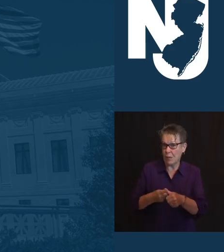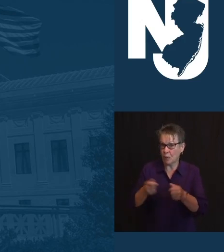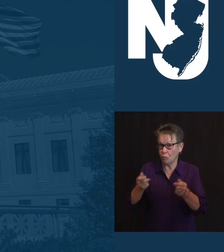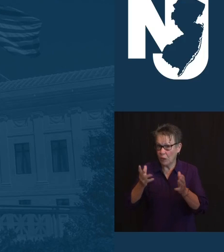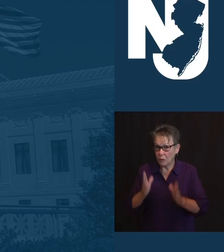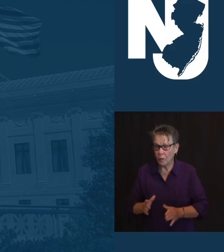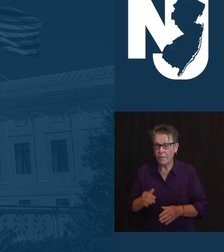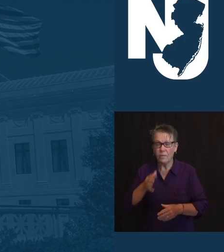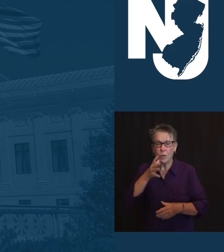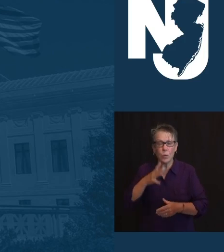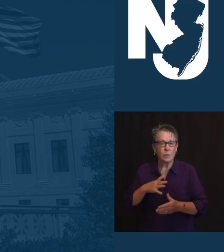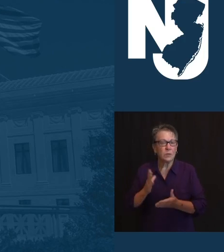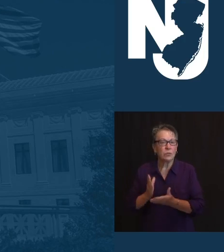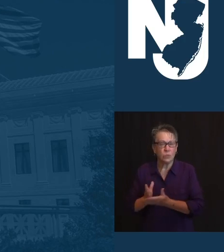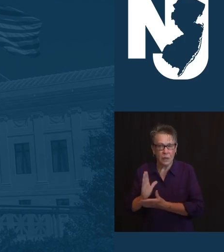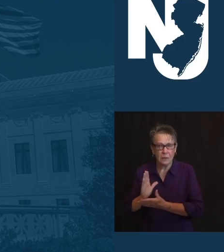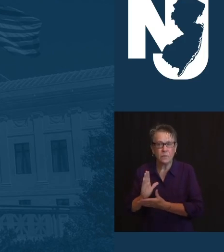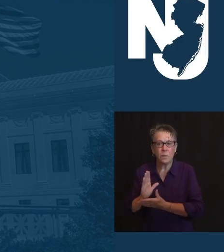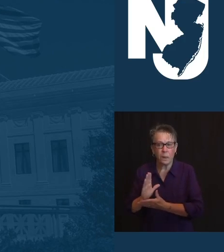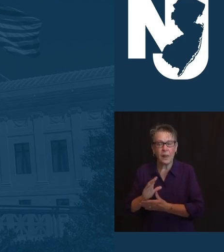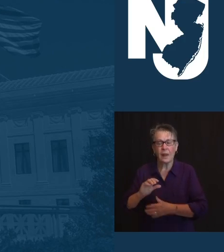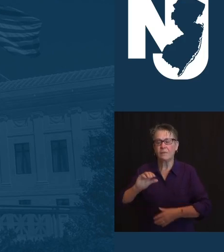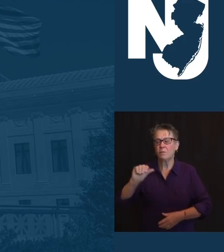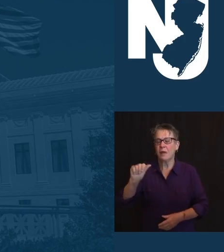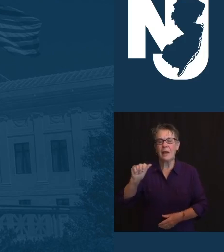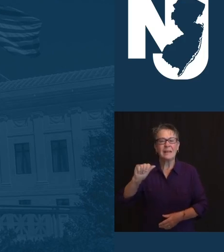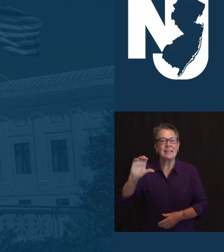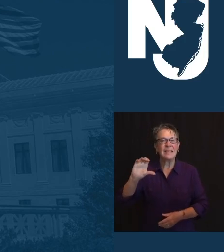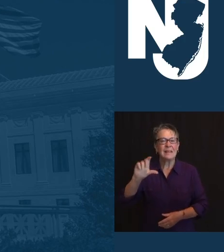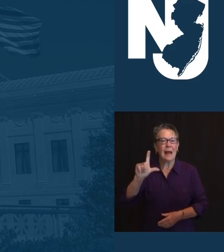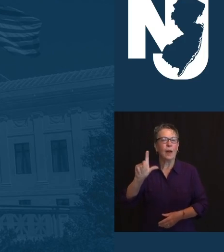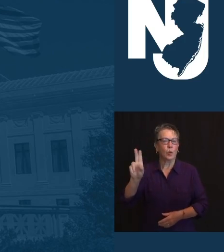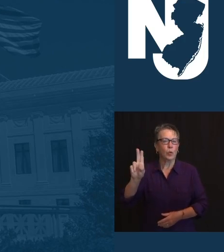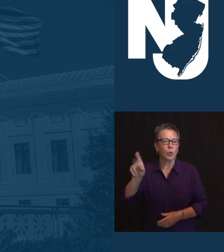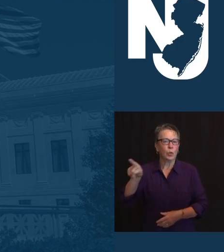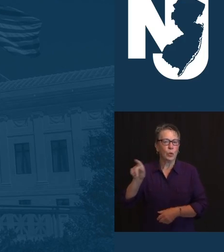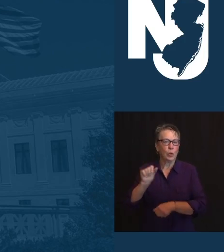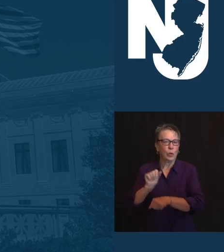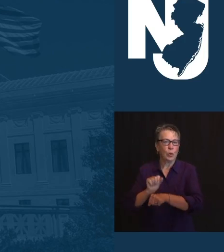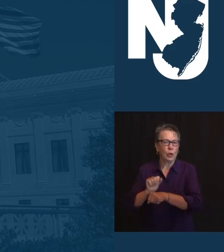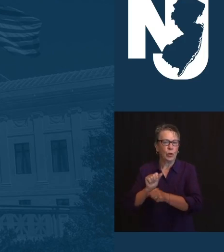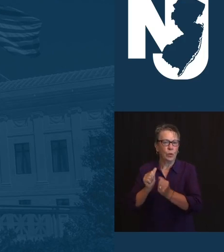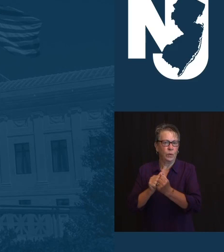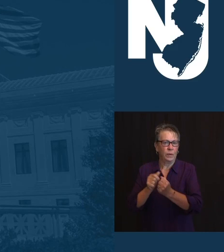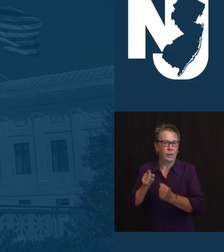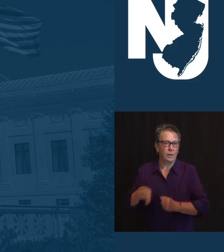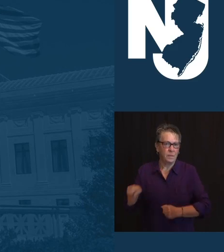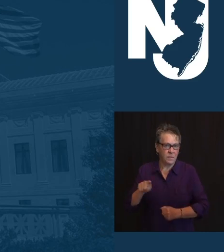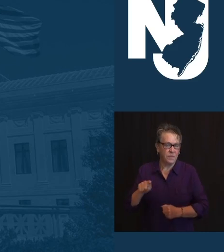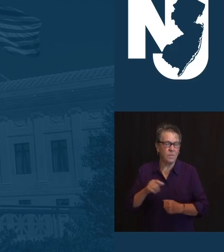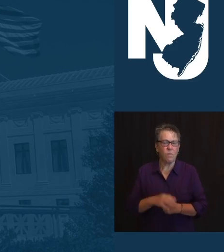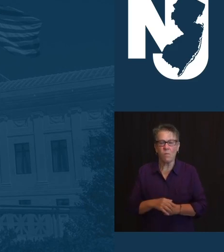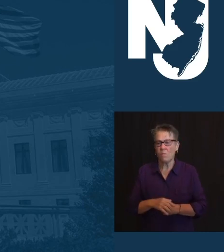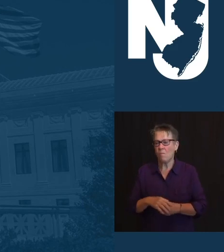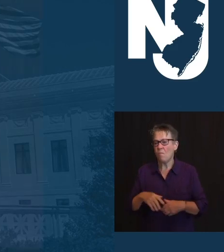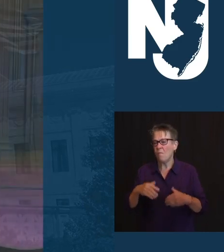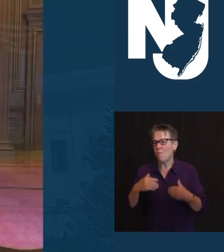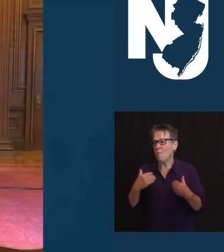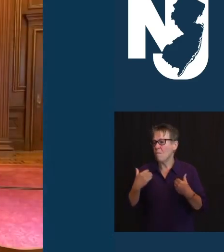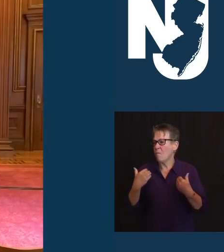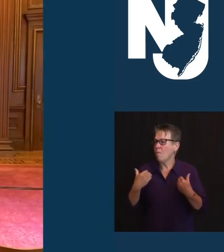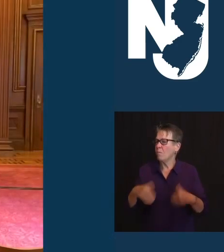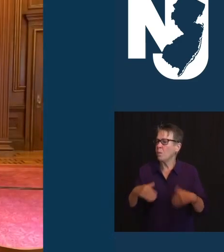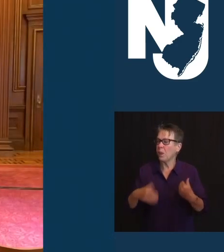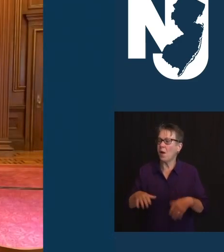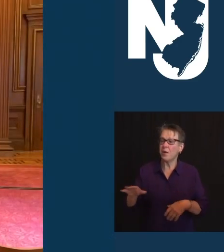equity. And those fights educated many of Justice Ginsburg's own opinions. Last year, I had